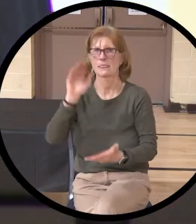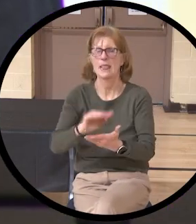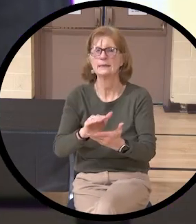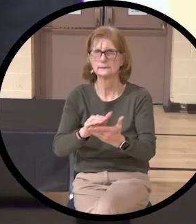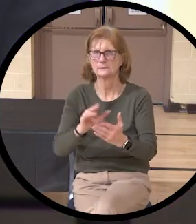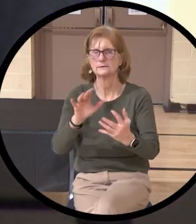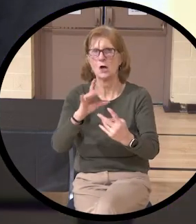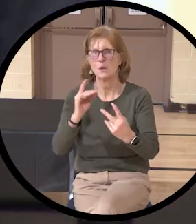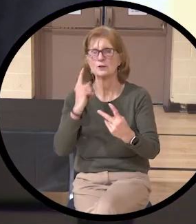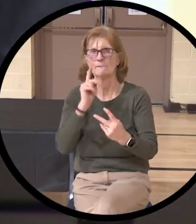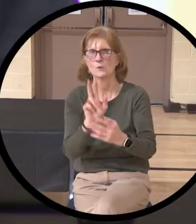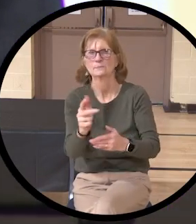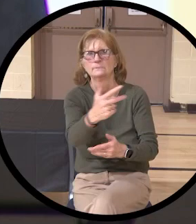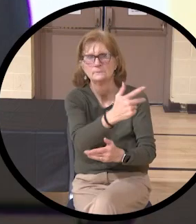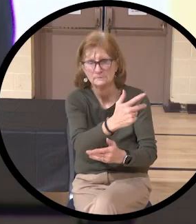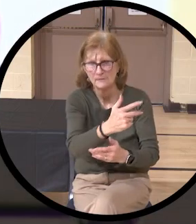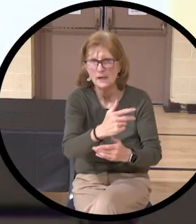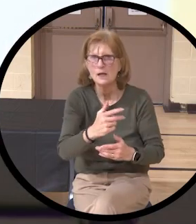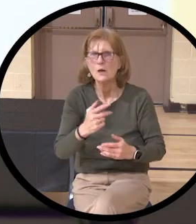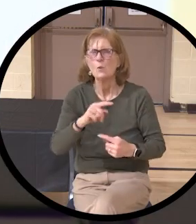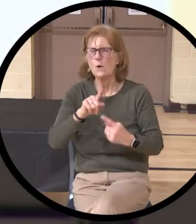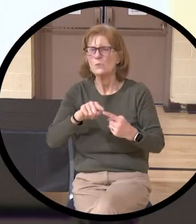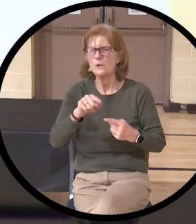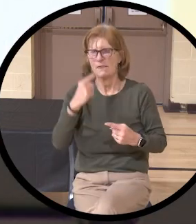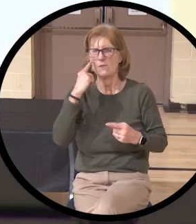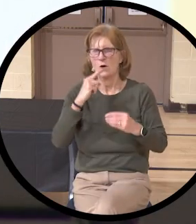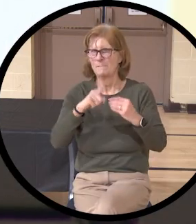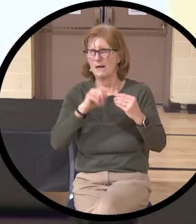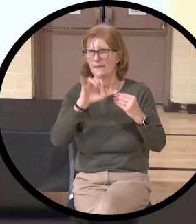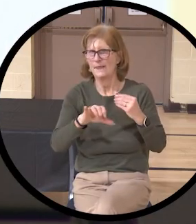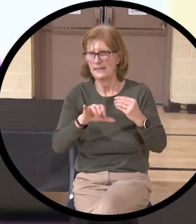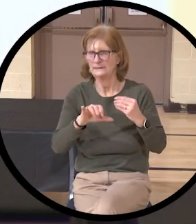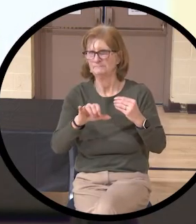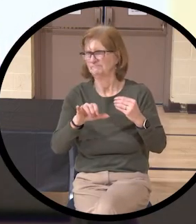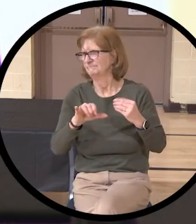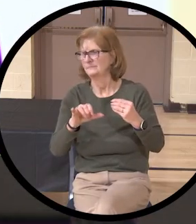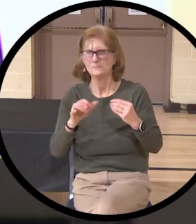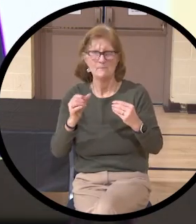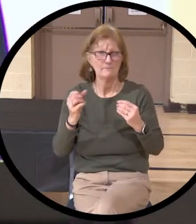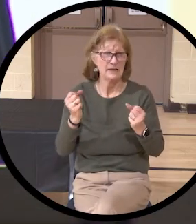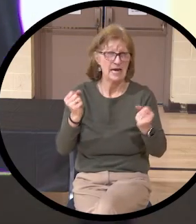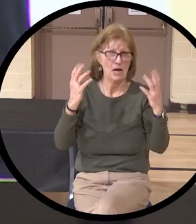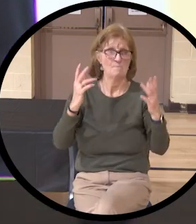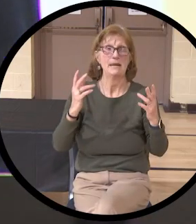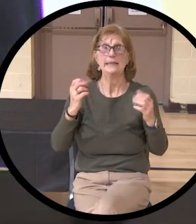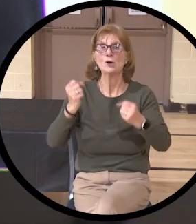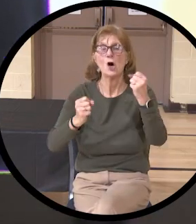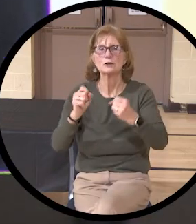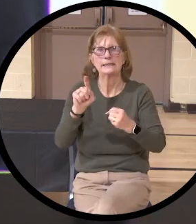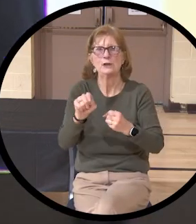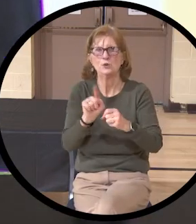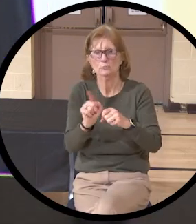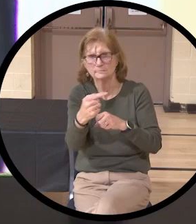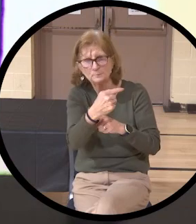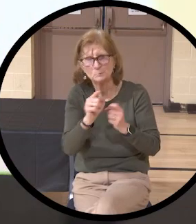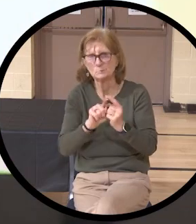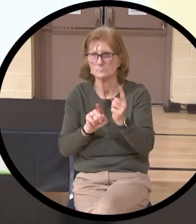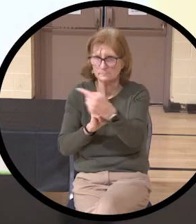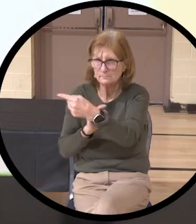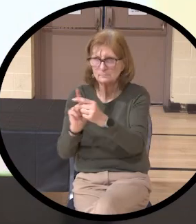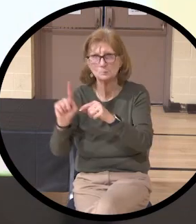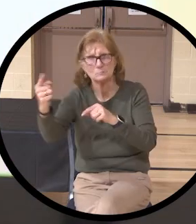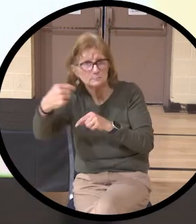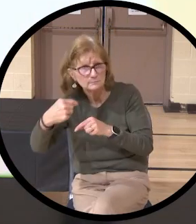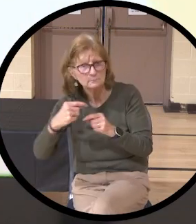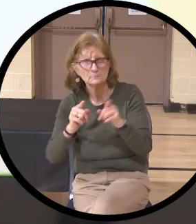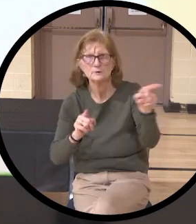looked into it. We didn't feel as though with the amount of turns that are happening at Euclid that it provided as much